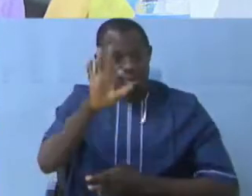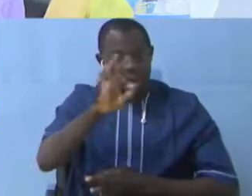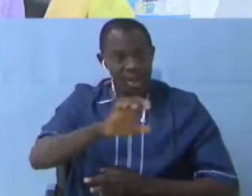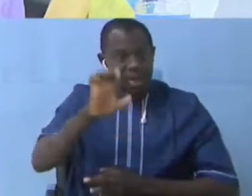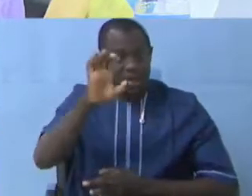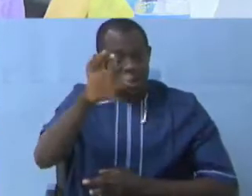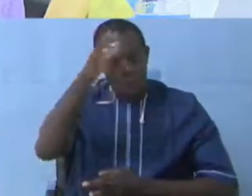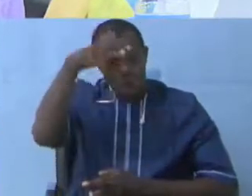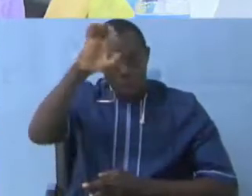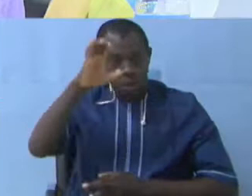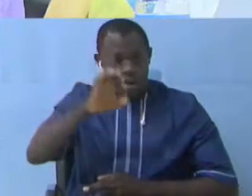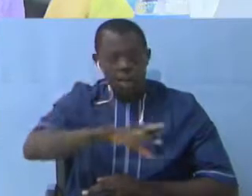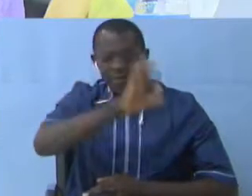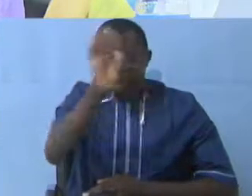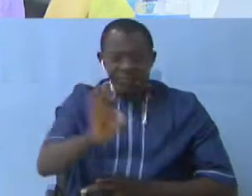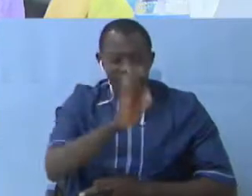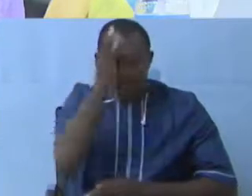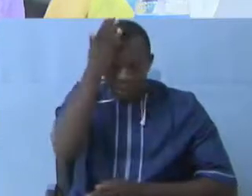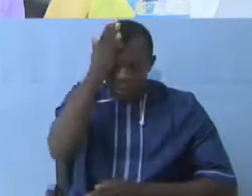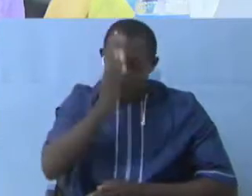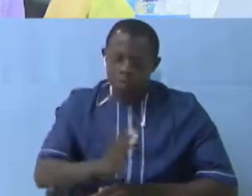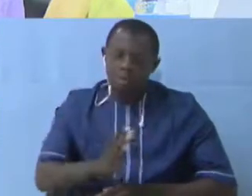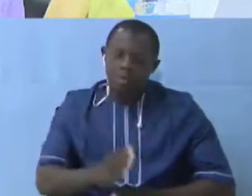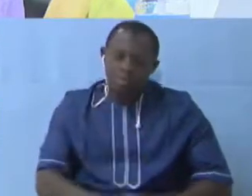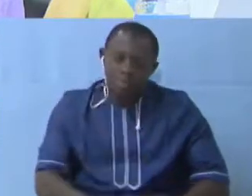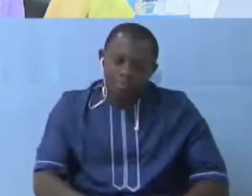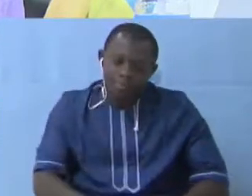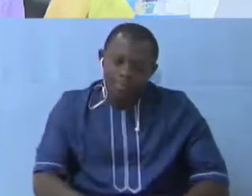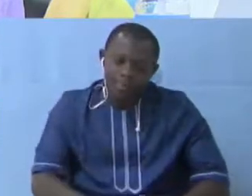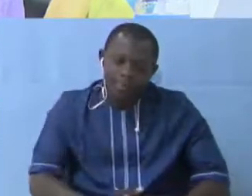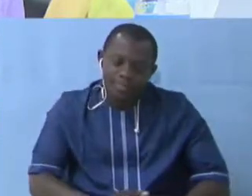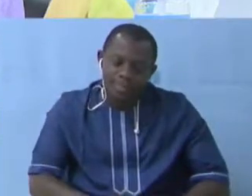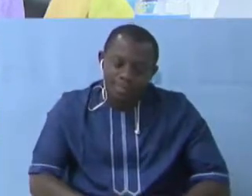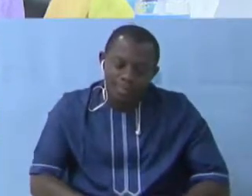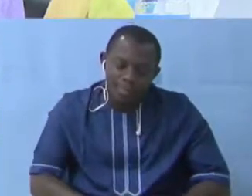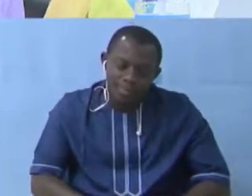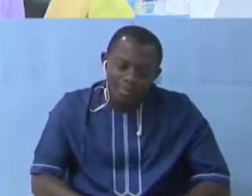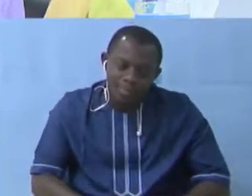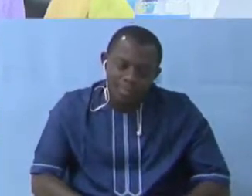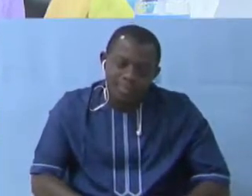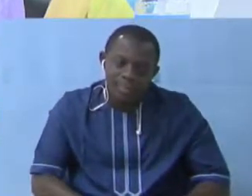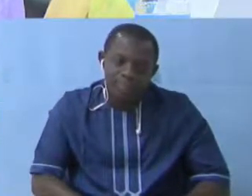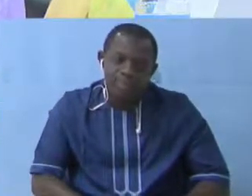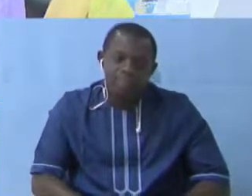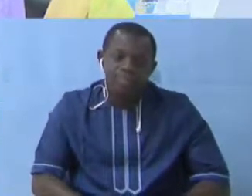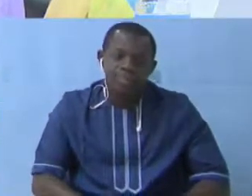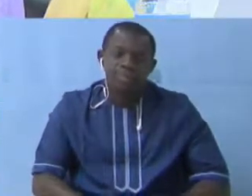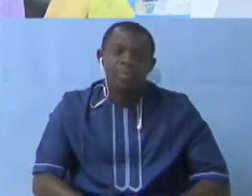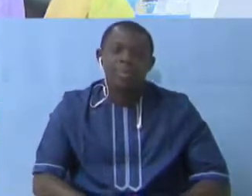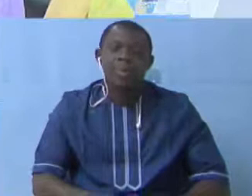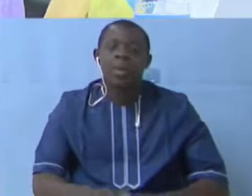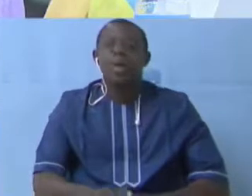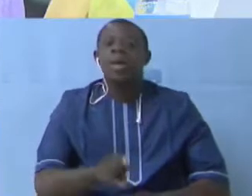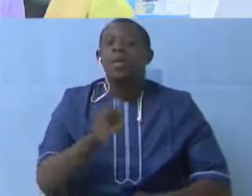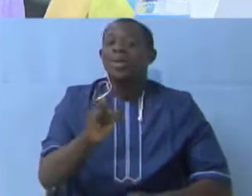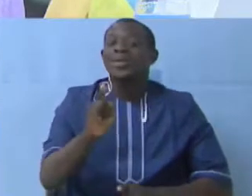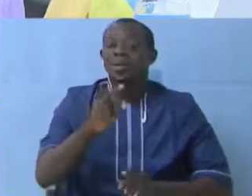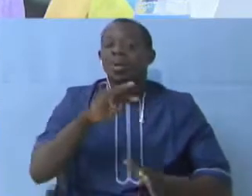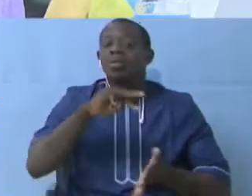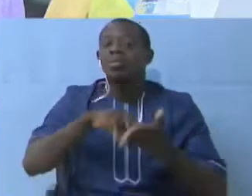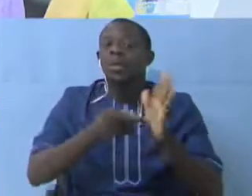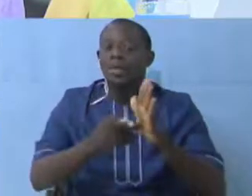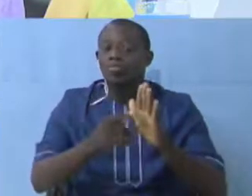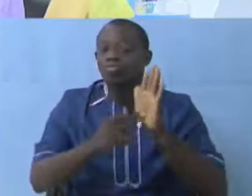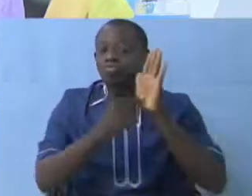fulaal nag mboolem loo xam ne nii lan dinañ ko ràññee mu tukkee ci pencum TRRC mi bu jeexee. It will determine the future of this country.